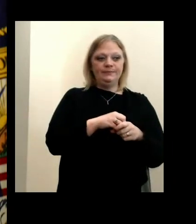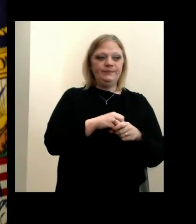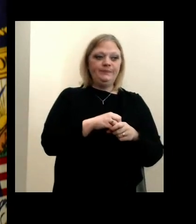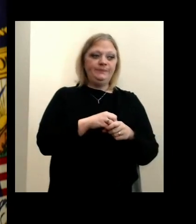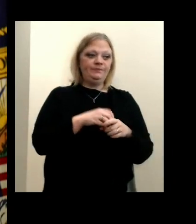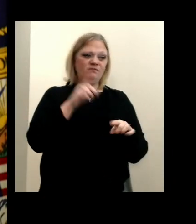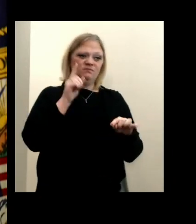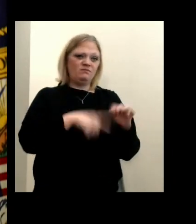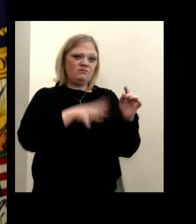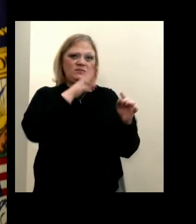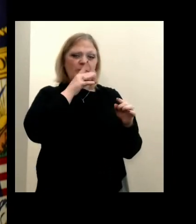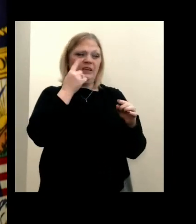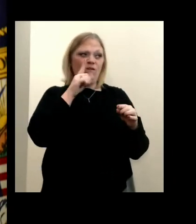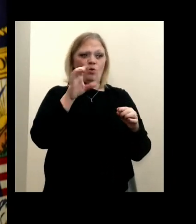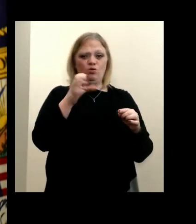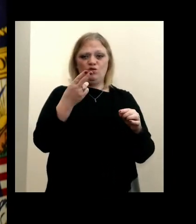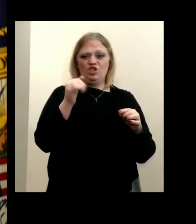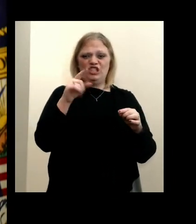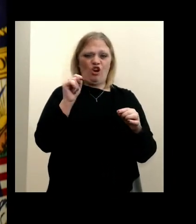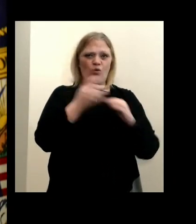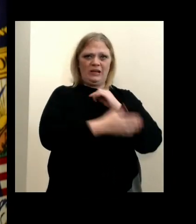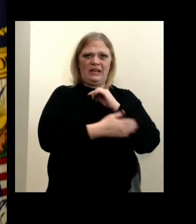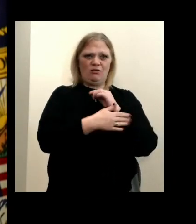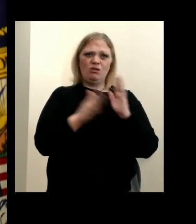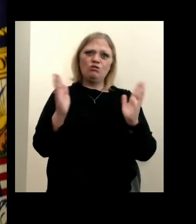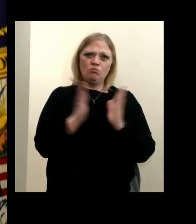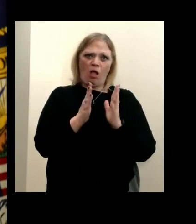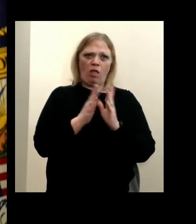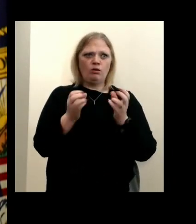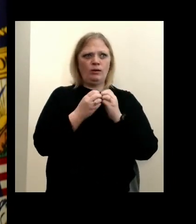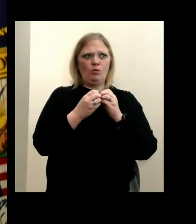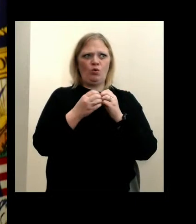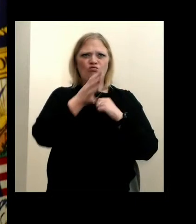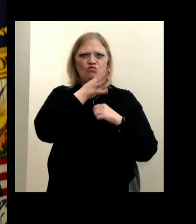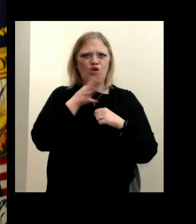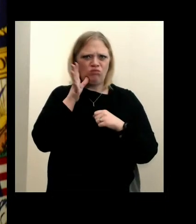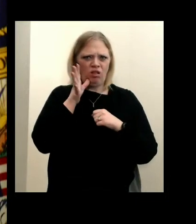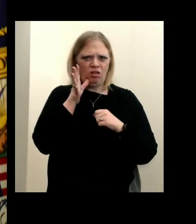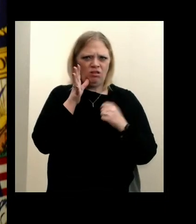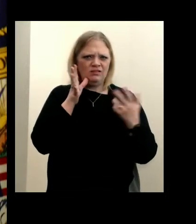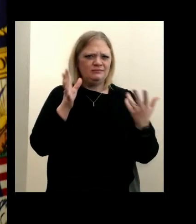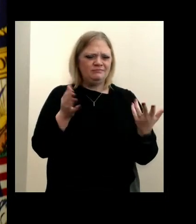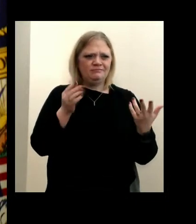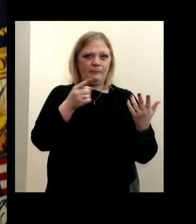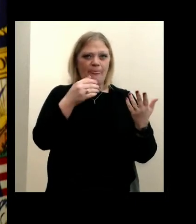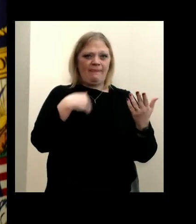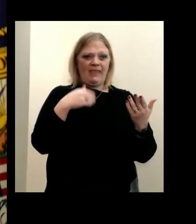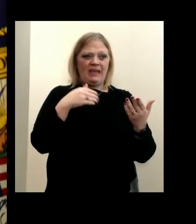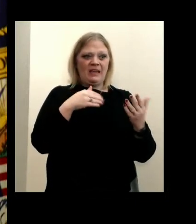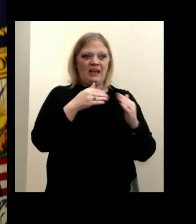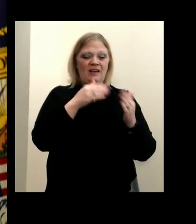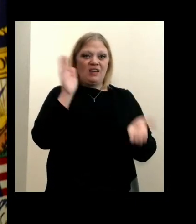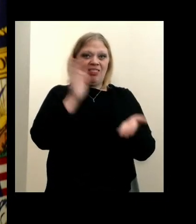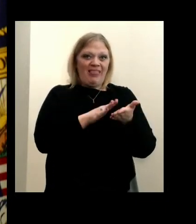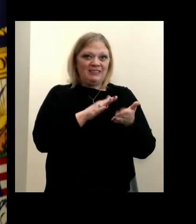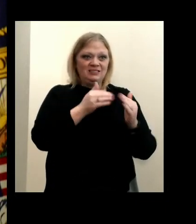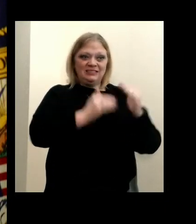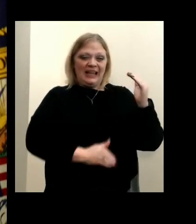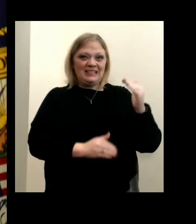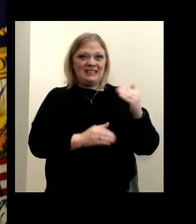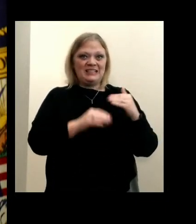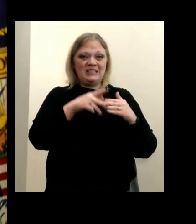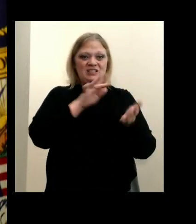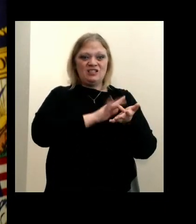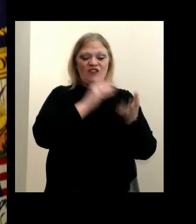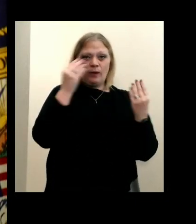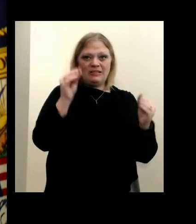on behalf of Chautauqua County. It's a smaller county and a much more rural county, so I know they have less pharmacies. I know Cattaraugus